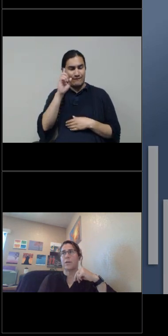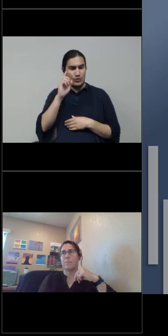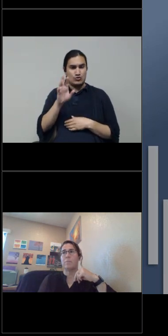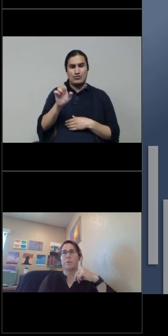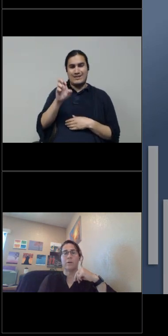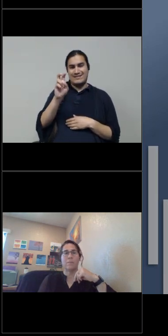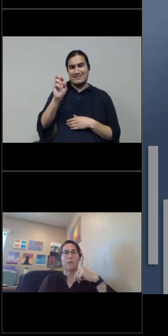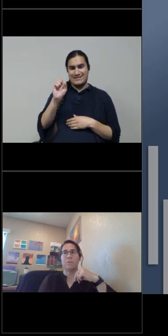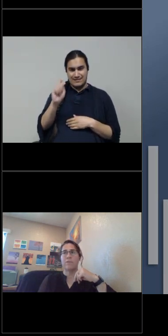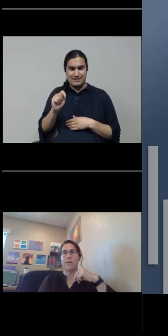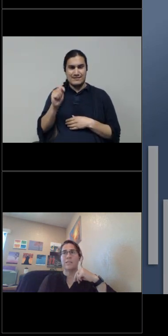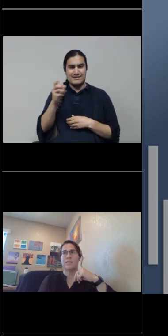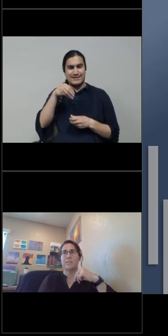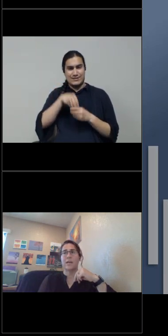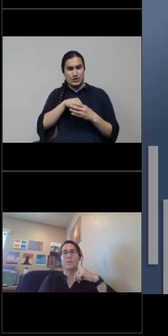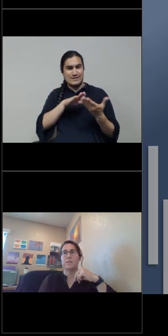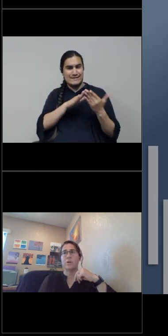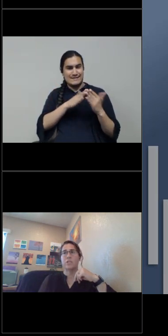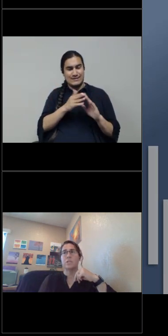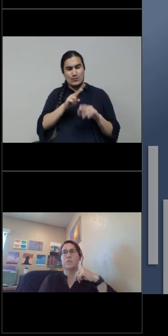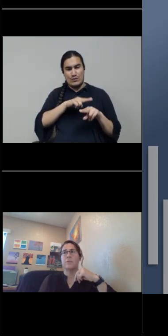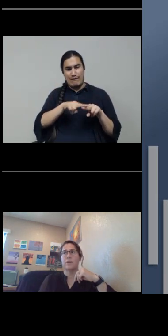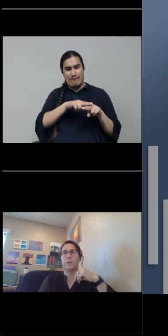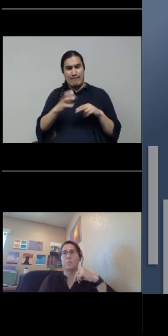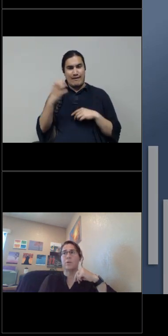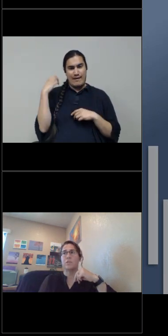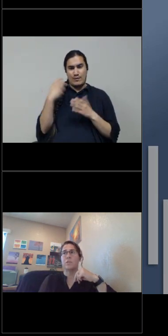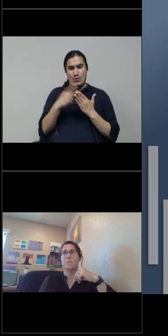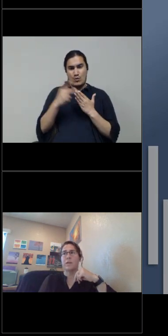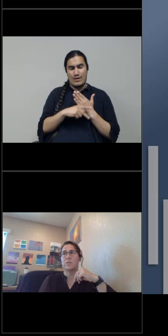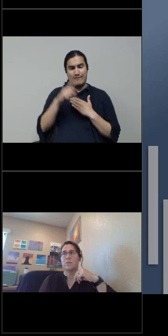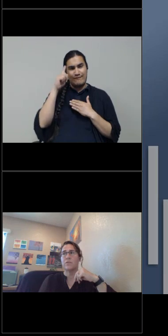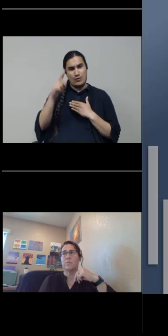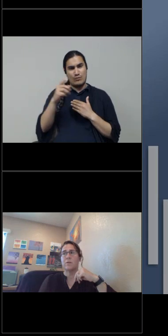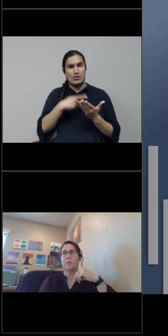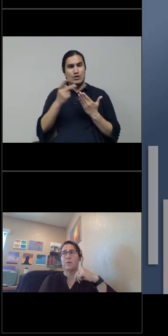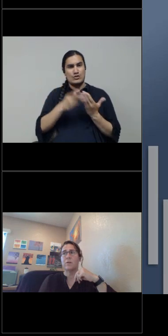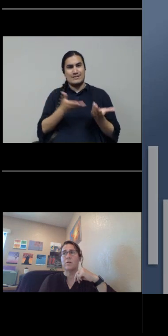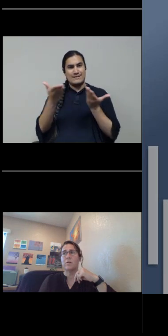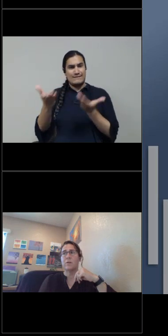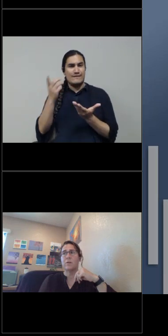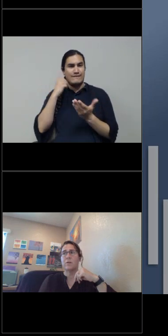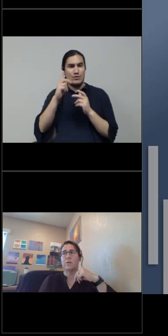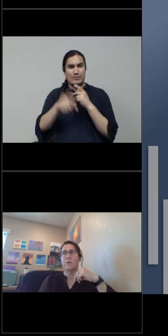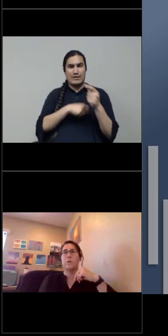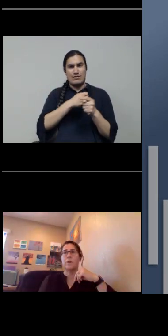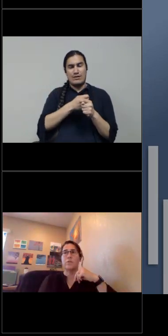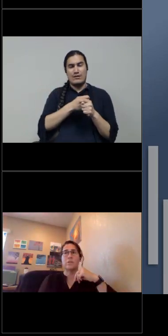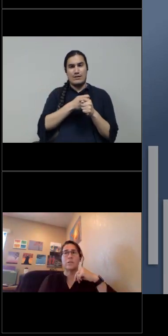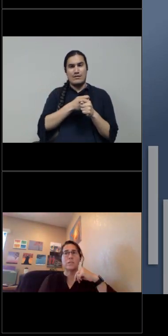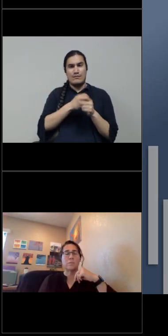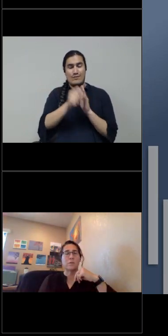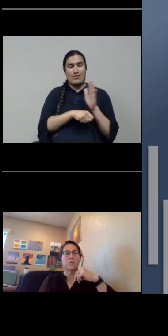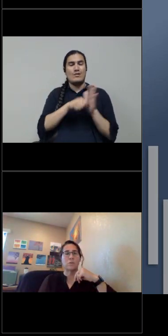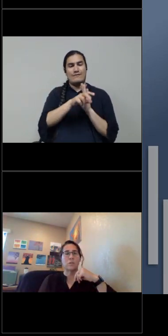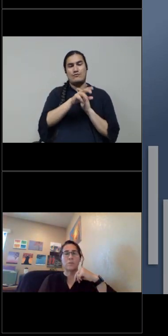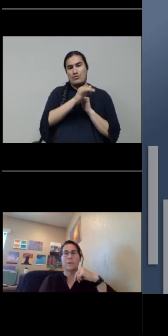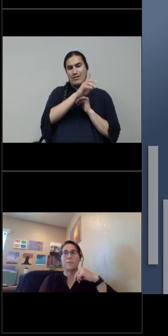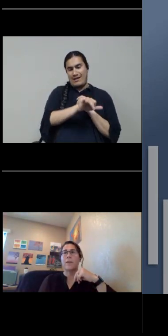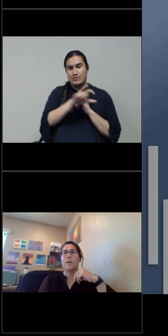Rail Capital Program that provides the status of the project delivery and project milestones for the period of July 2021 through